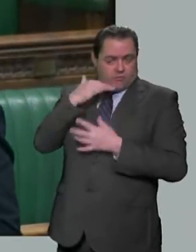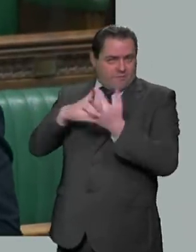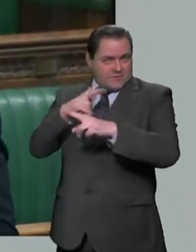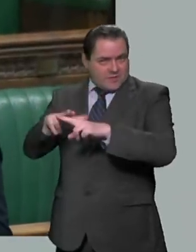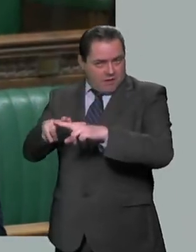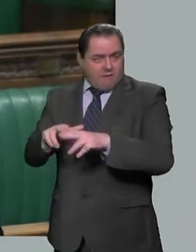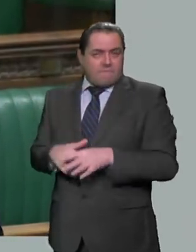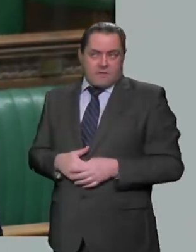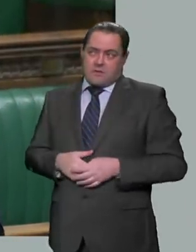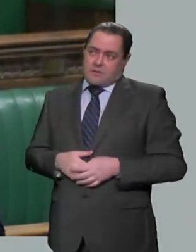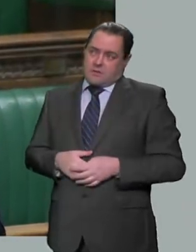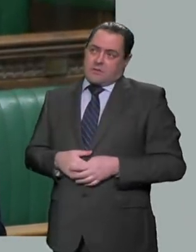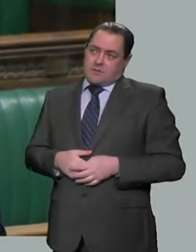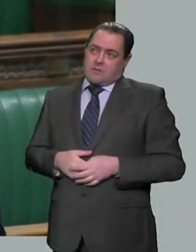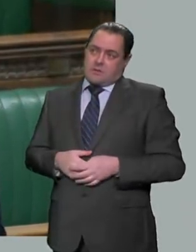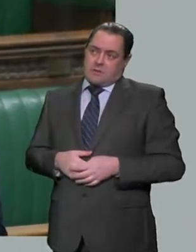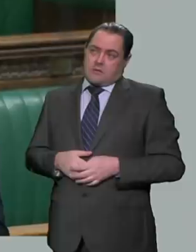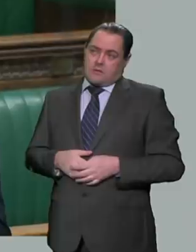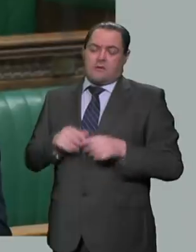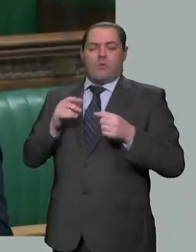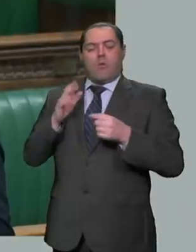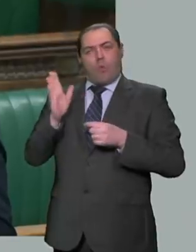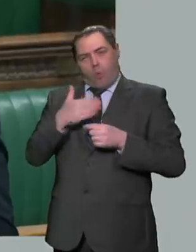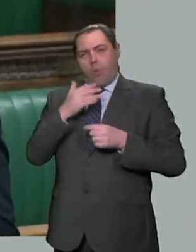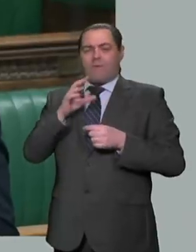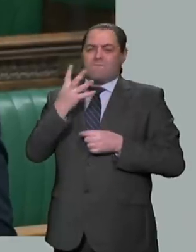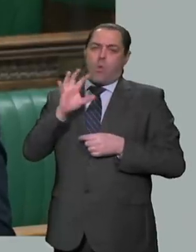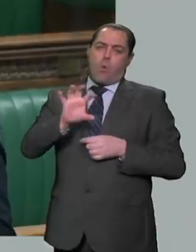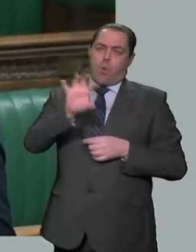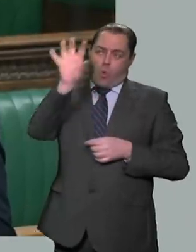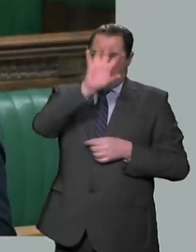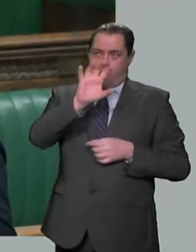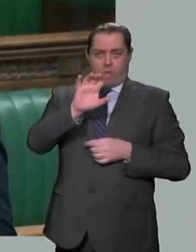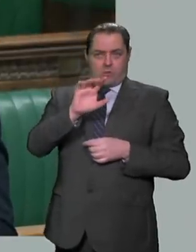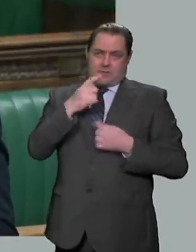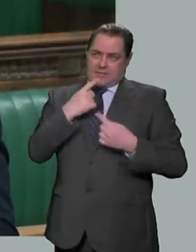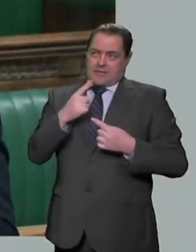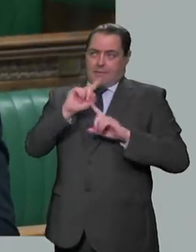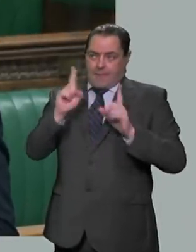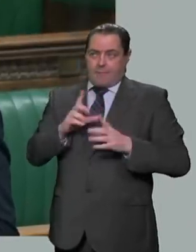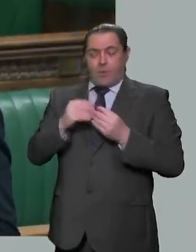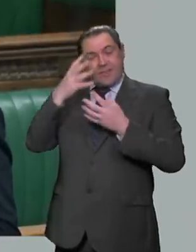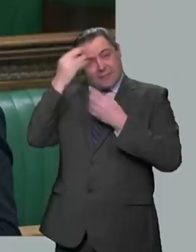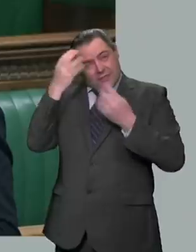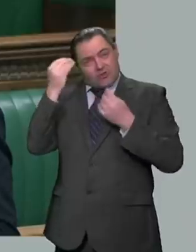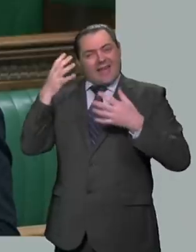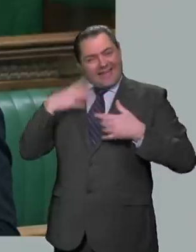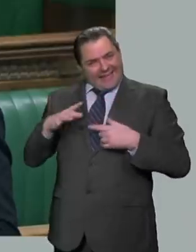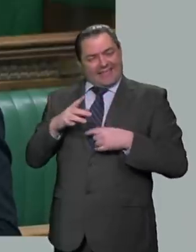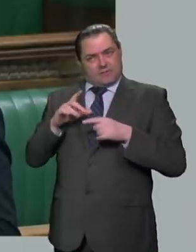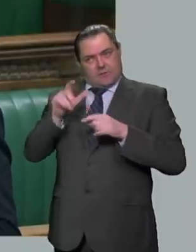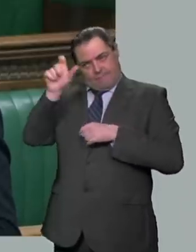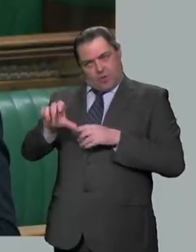John's campaign has successfully campaigned in every UK nation that people disabled by dementia have a special need for person-centred